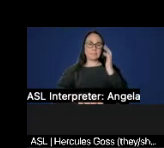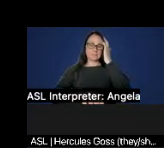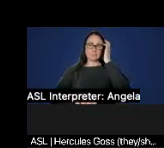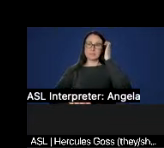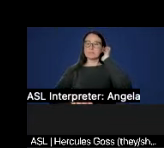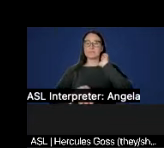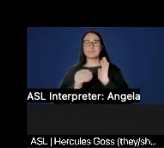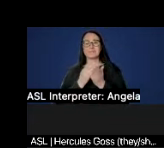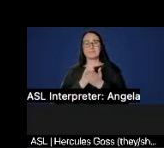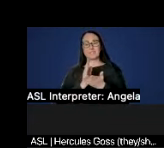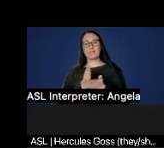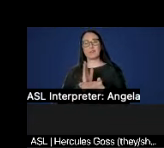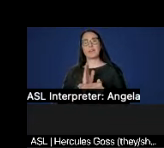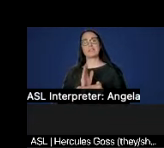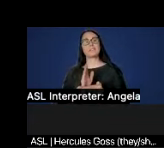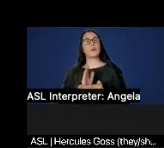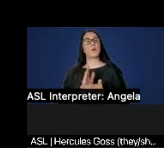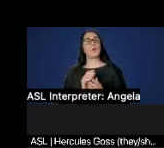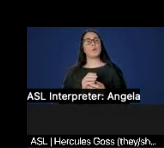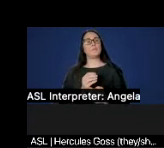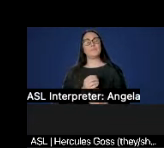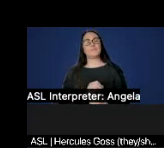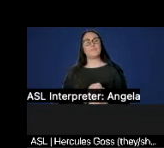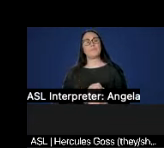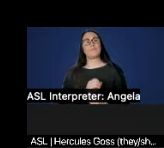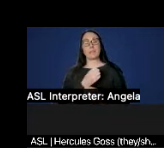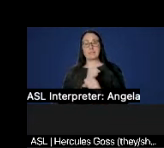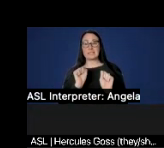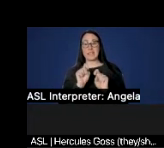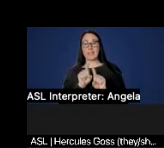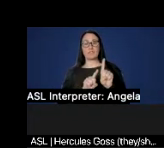All right, so a Safe Star is a